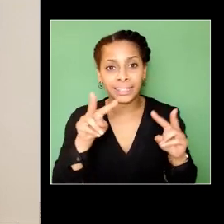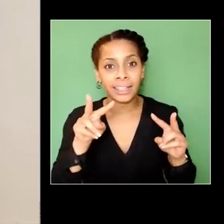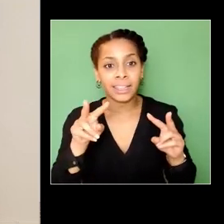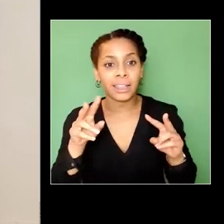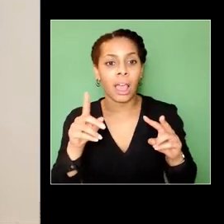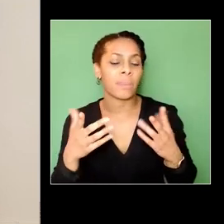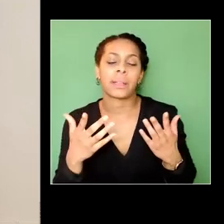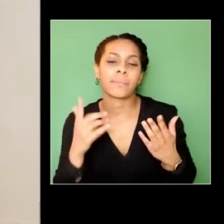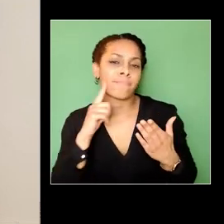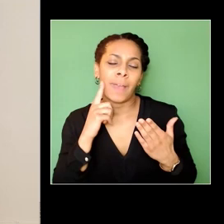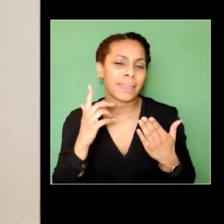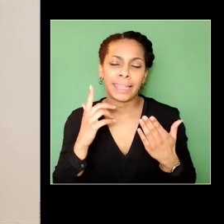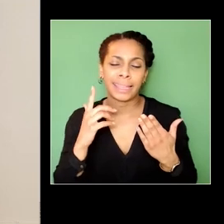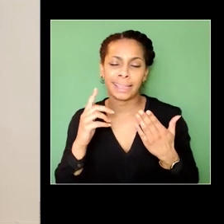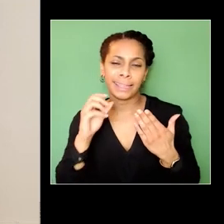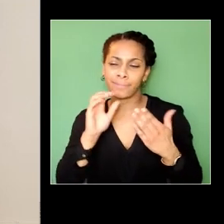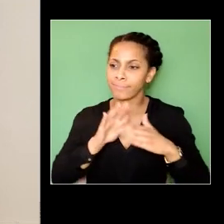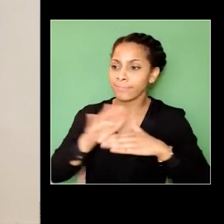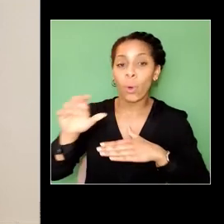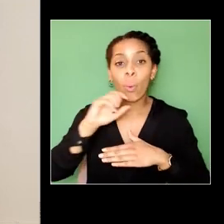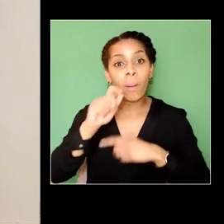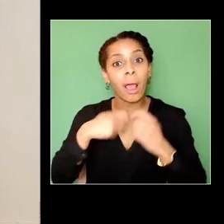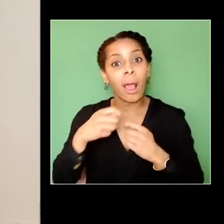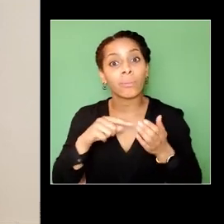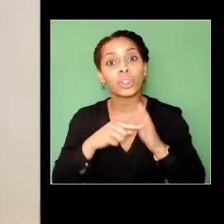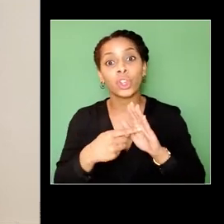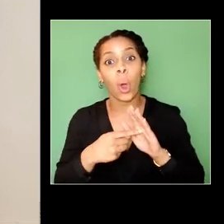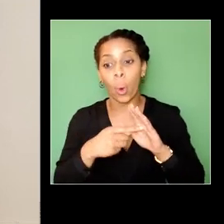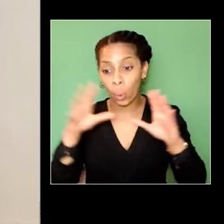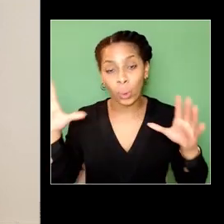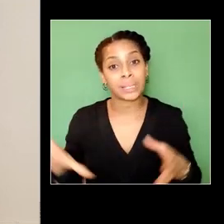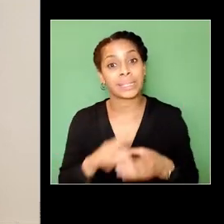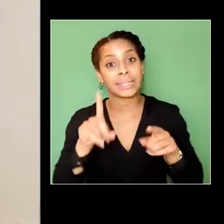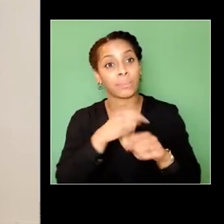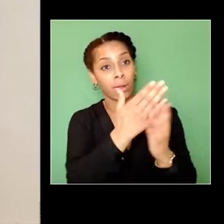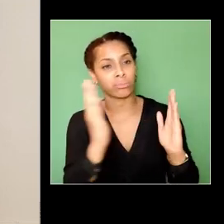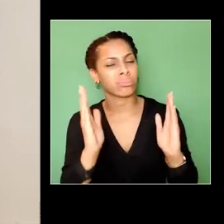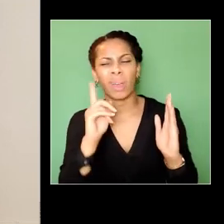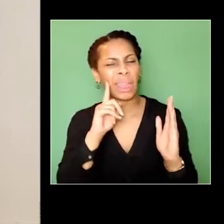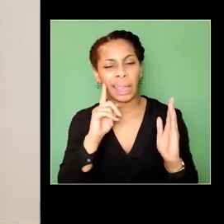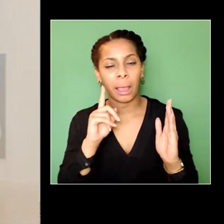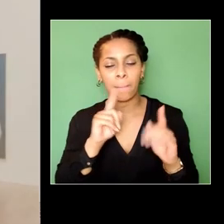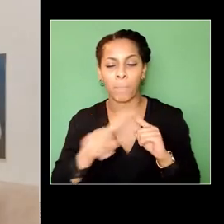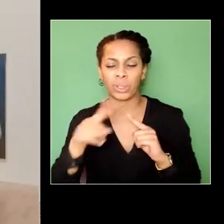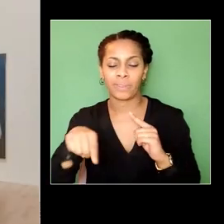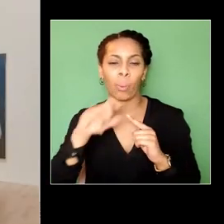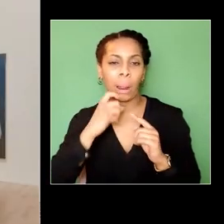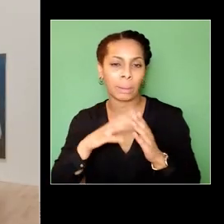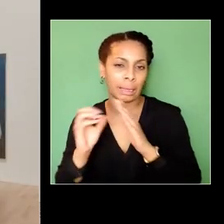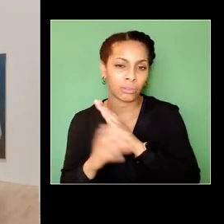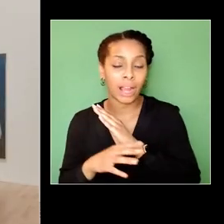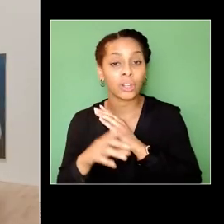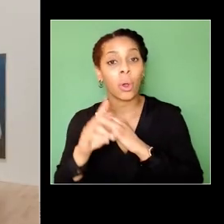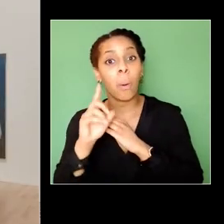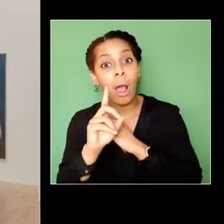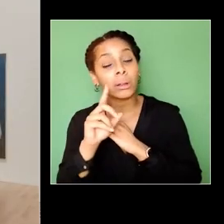shown together at any point, but like, and most of it will probably be trashed. But it really, I found it incredibly helpful in the